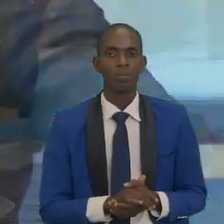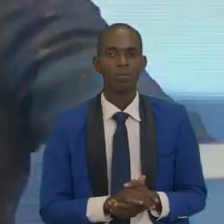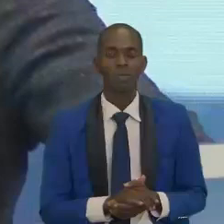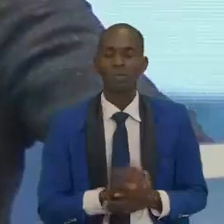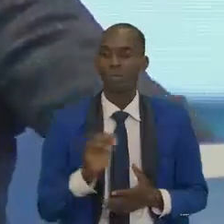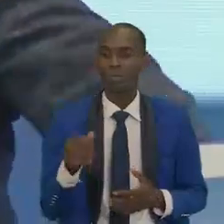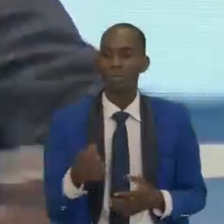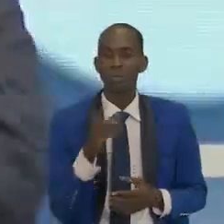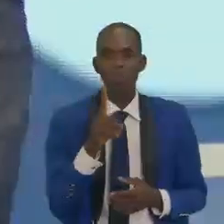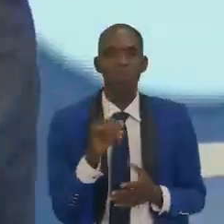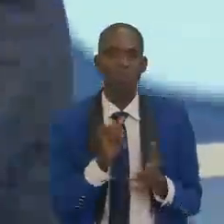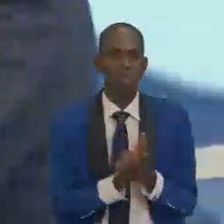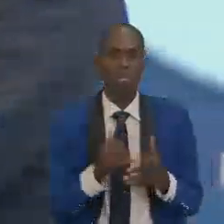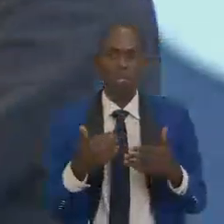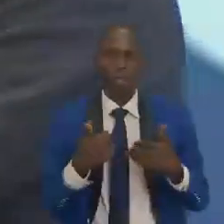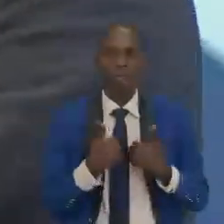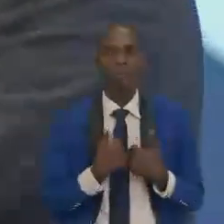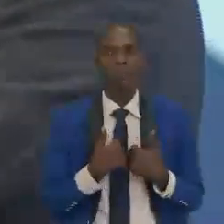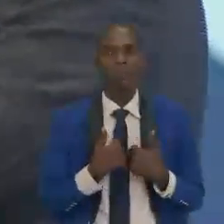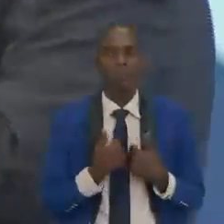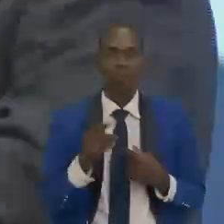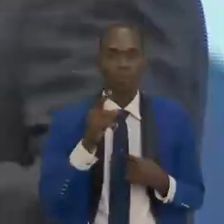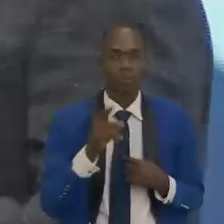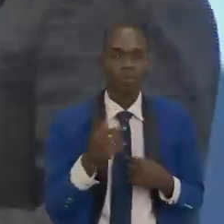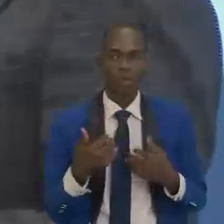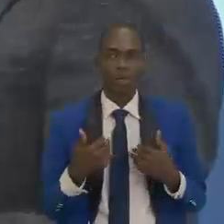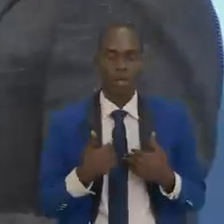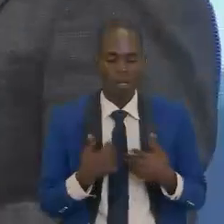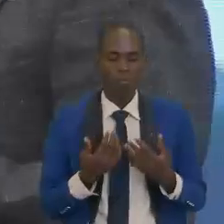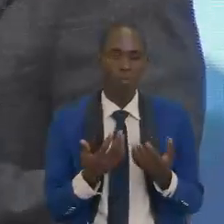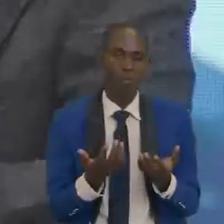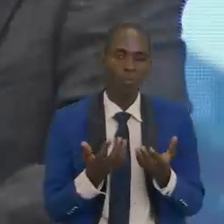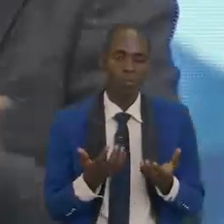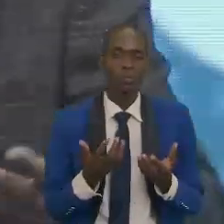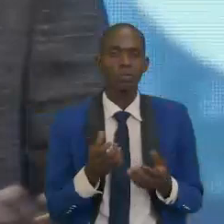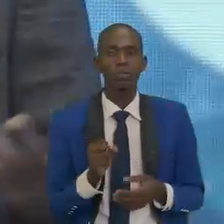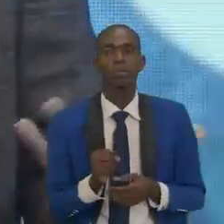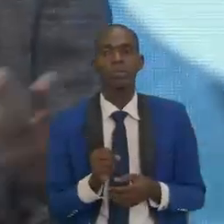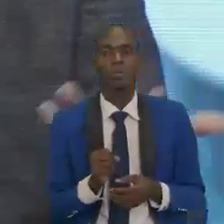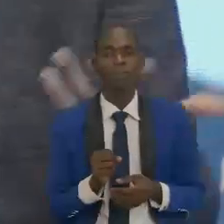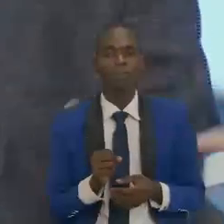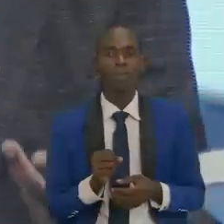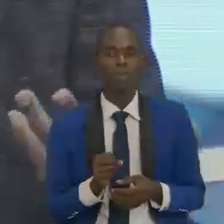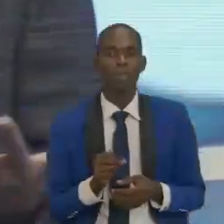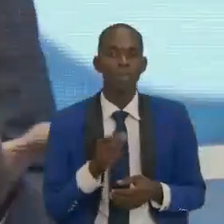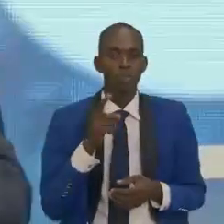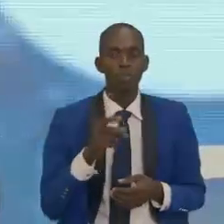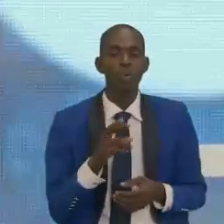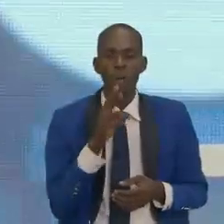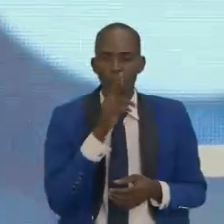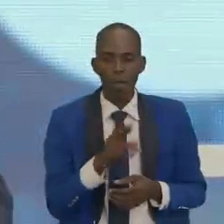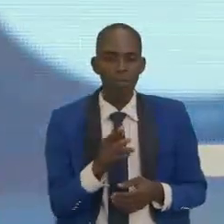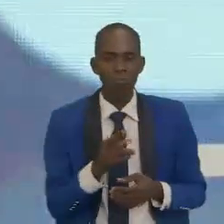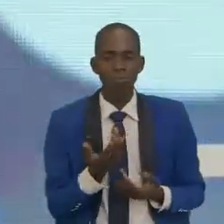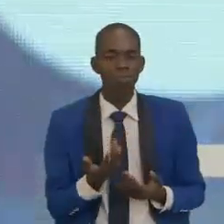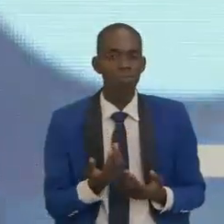Whosoever has, you have desire. You are panting for desire,